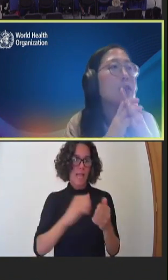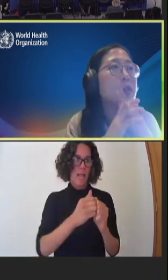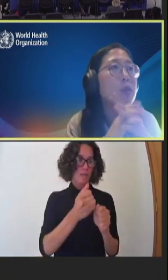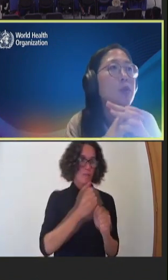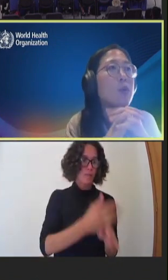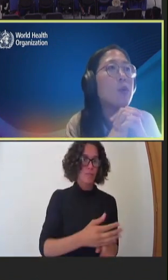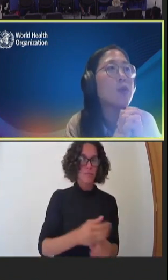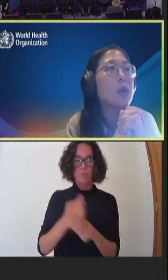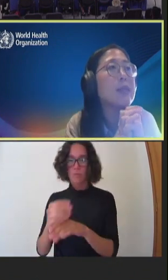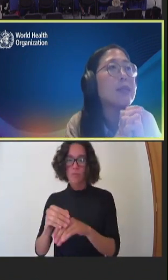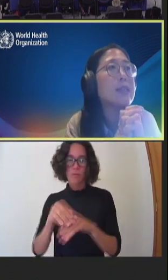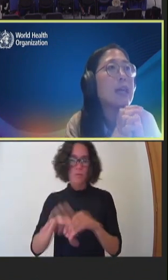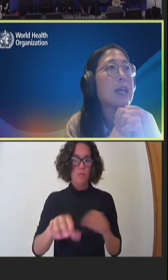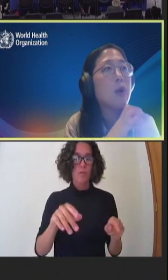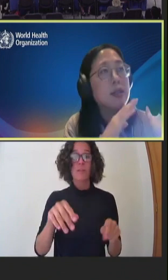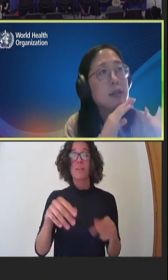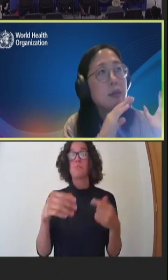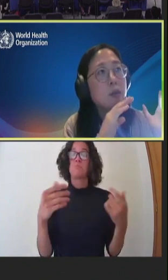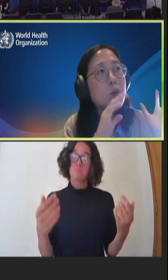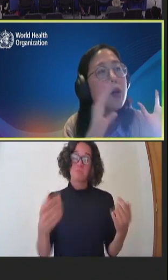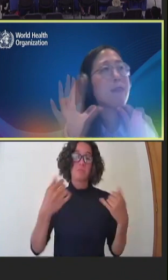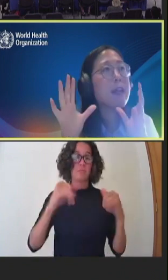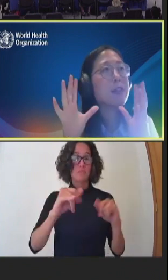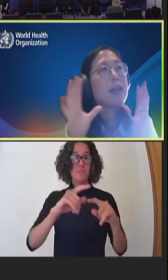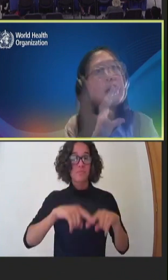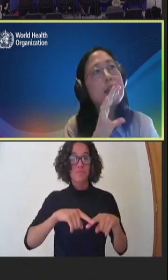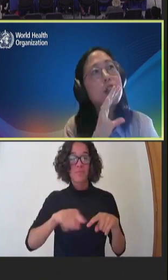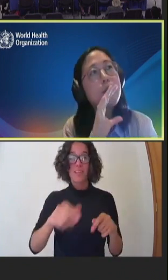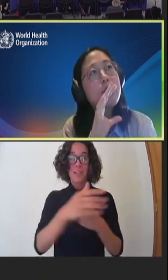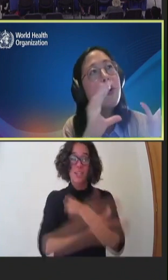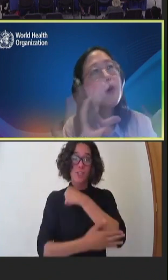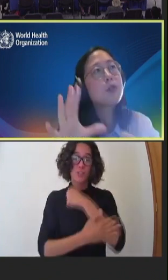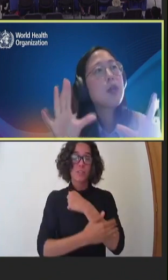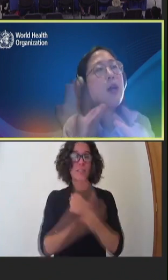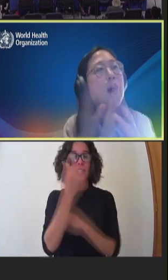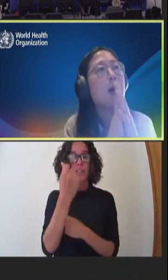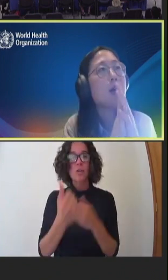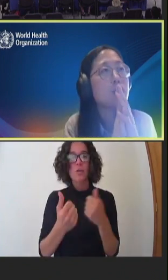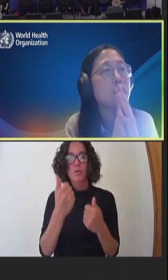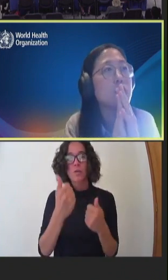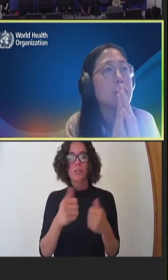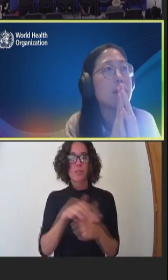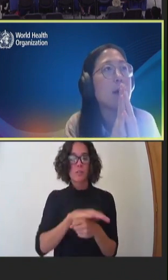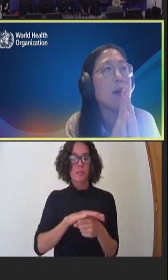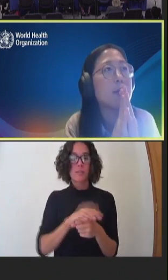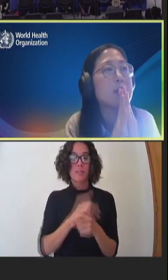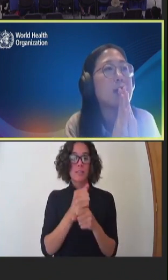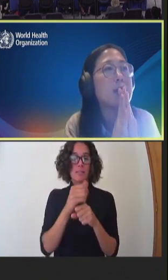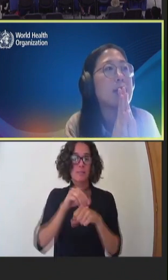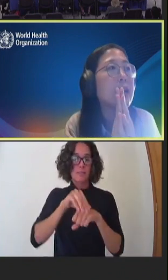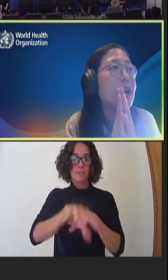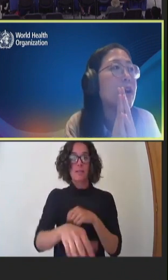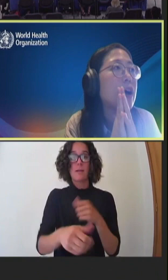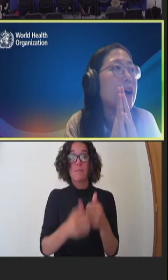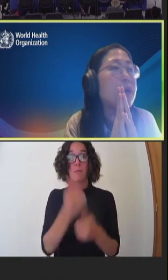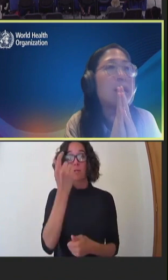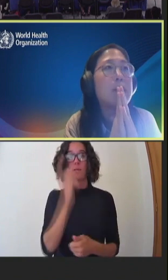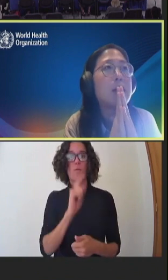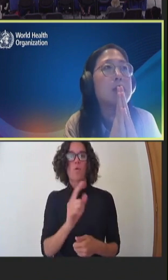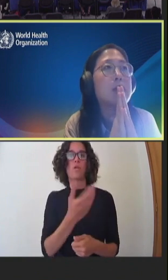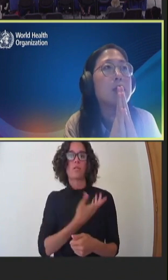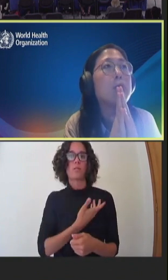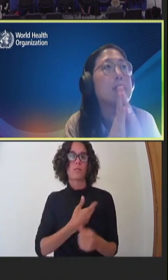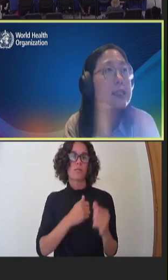level, to understand what factor has contributed most to the mortality